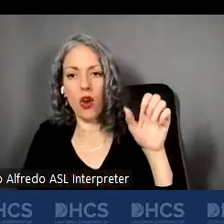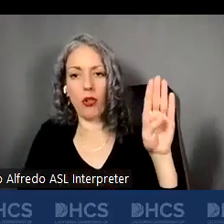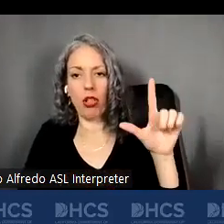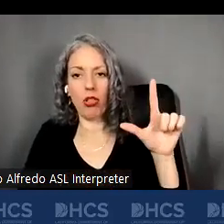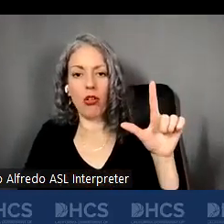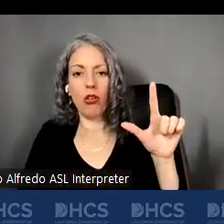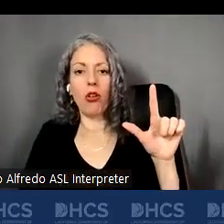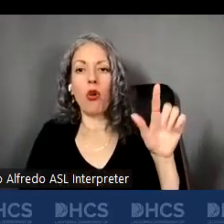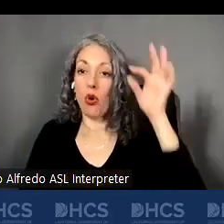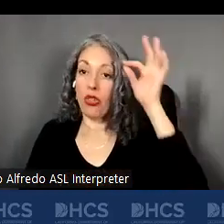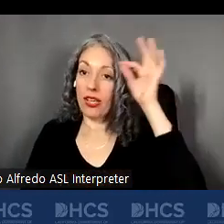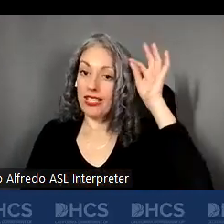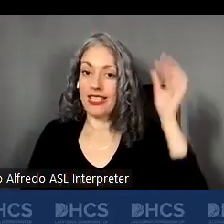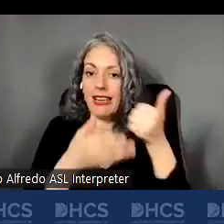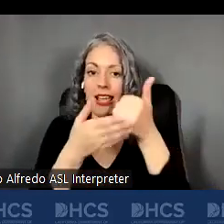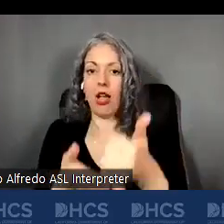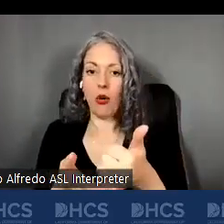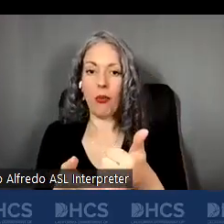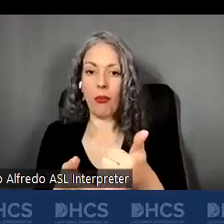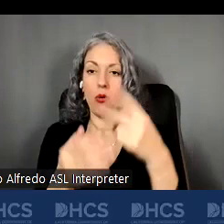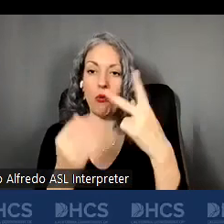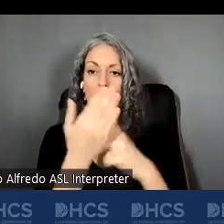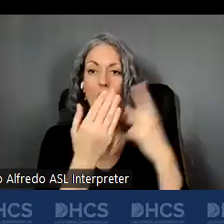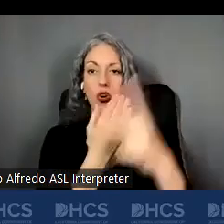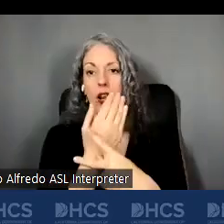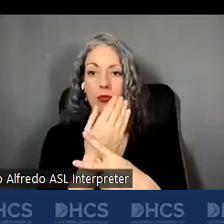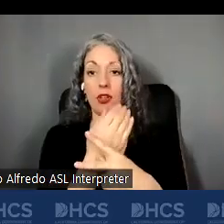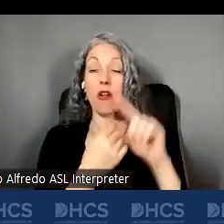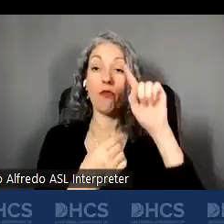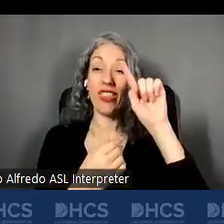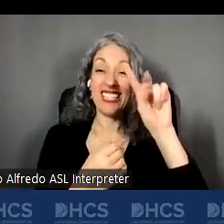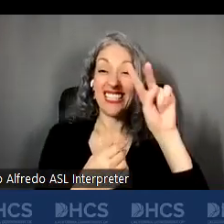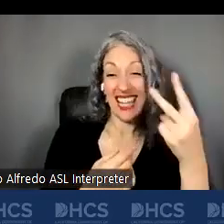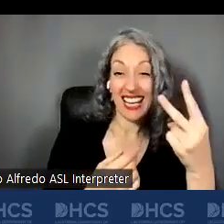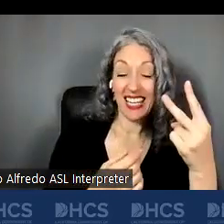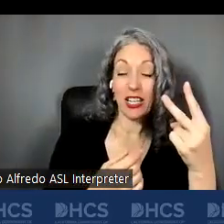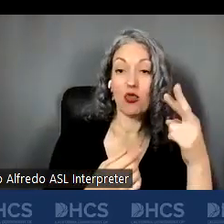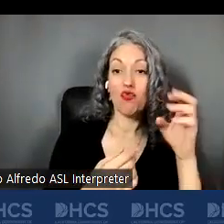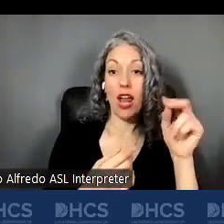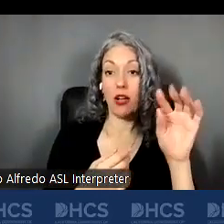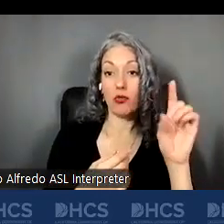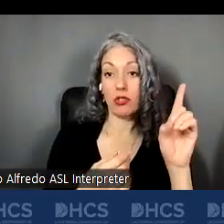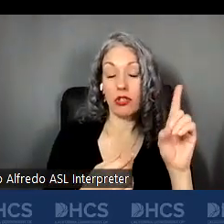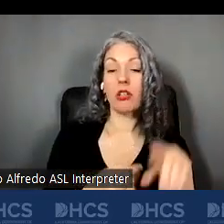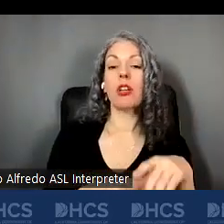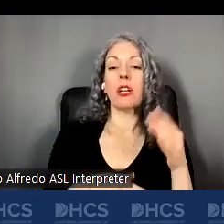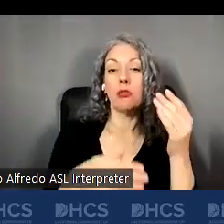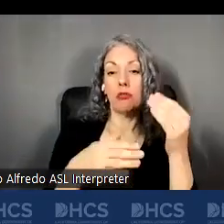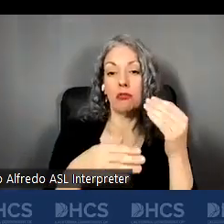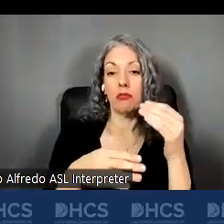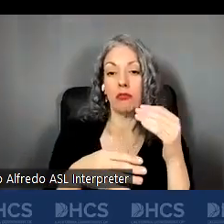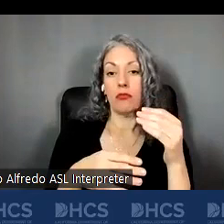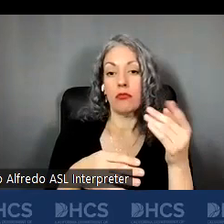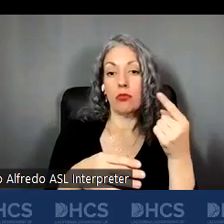health programs. And so as part of round two, we're really focused on ensuring that we're doing outreach